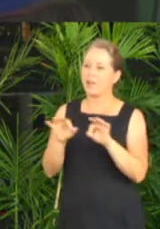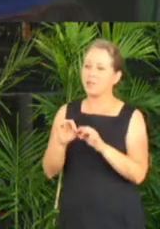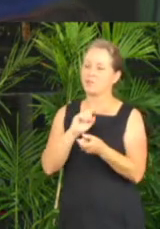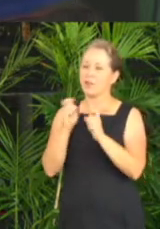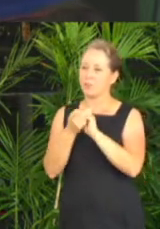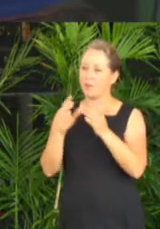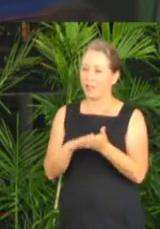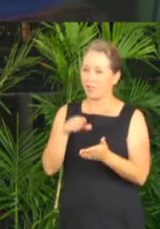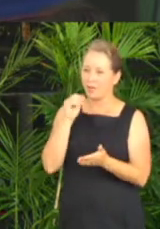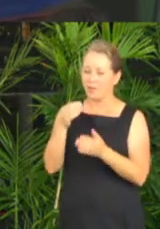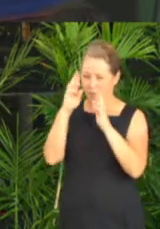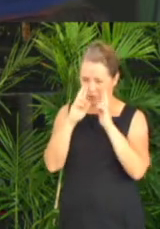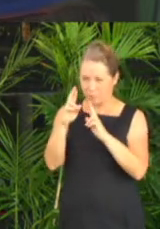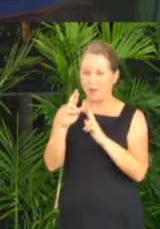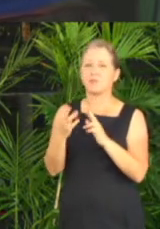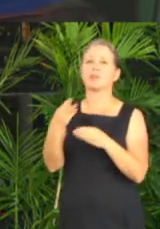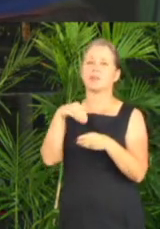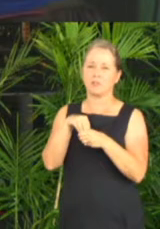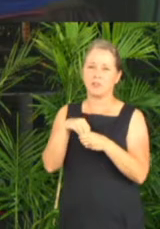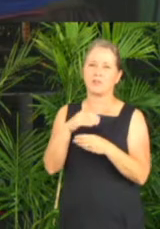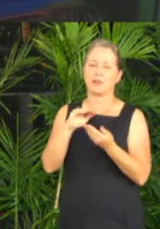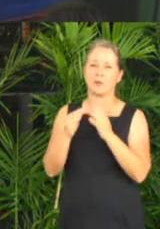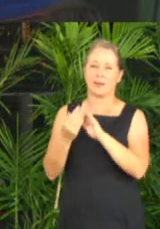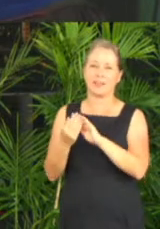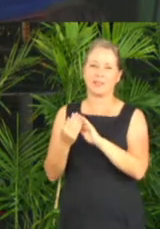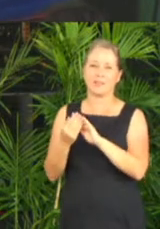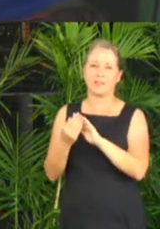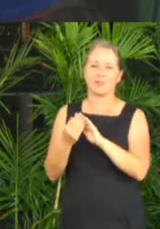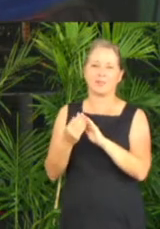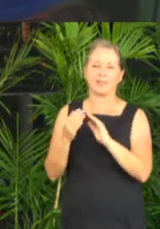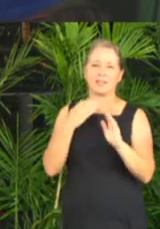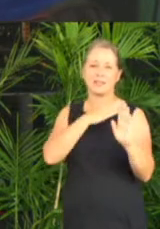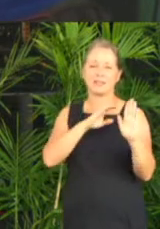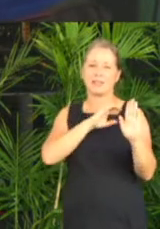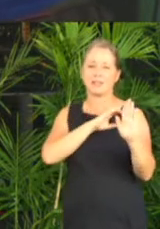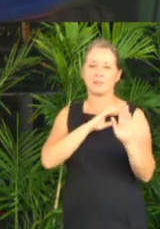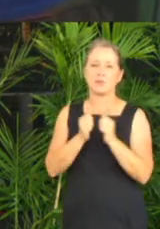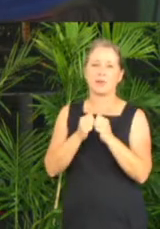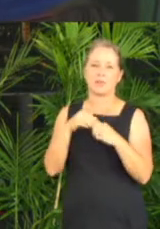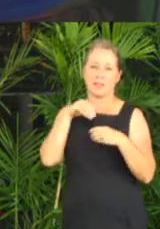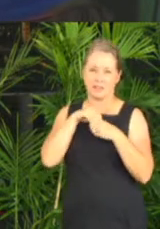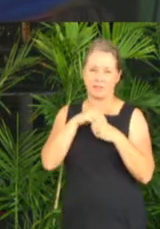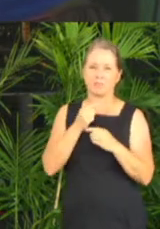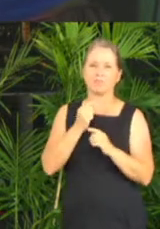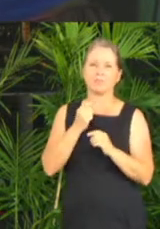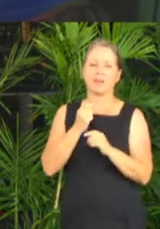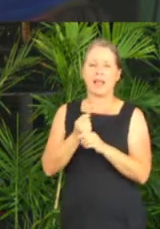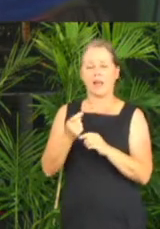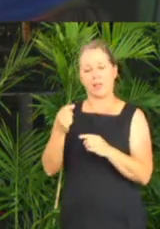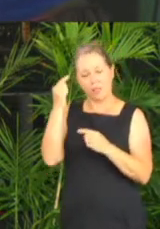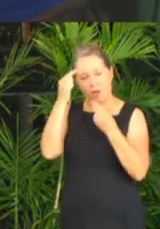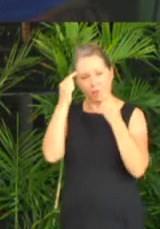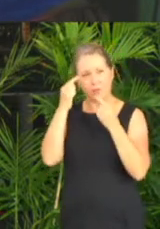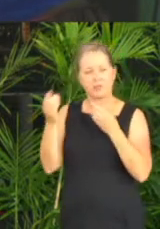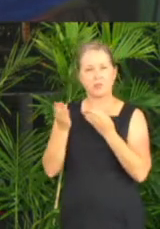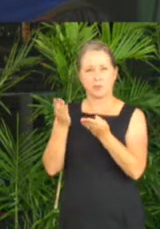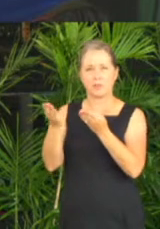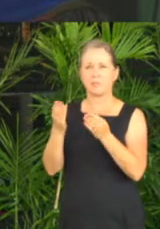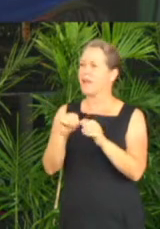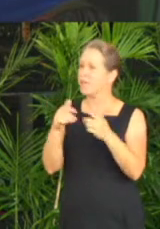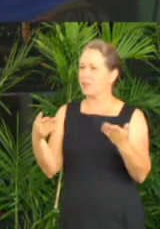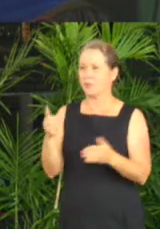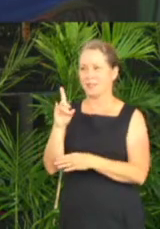learning, respectful and inclusive community, citizenship with integrity, and thoughtful stewardship in everything that you